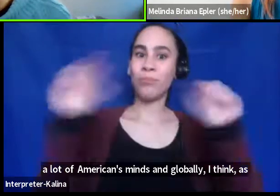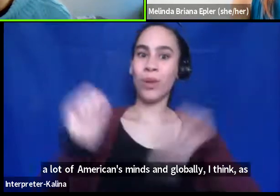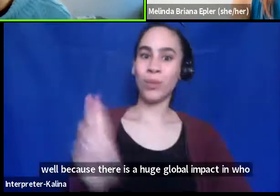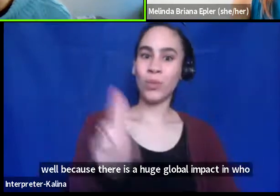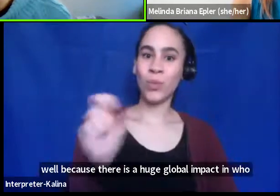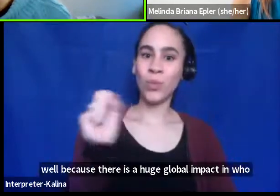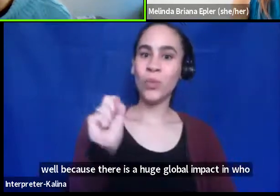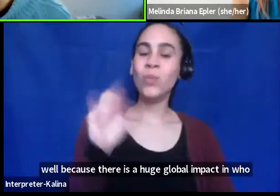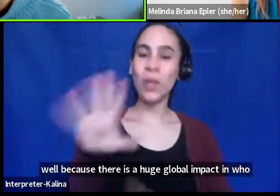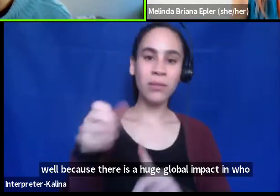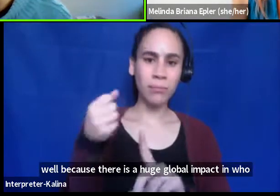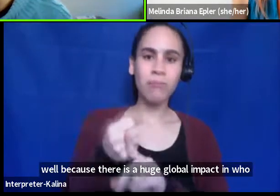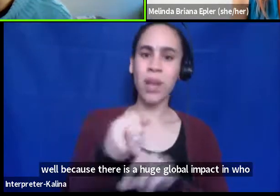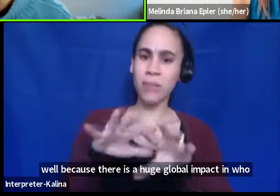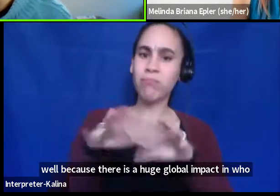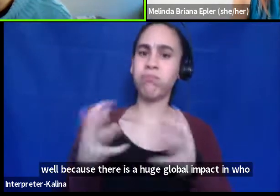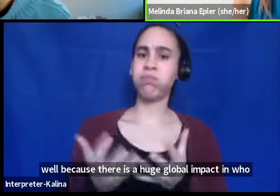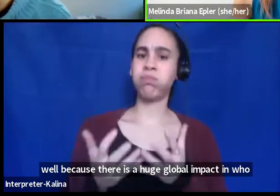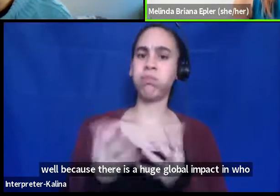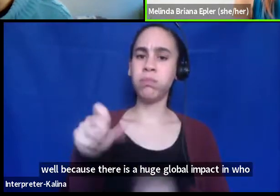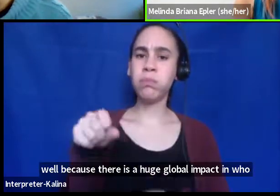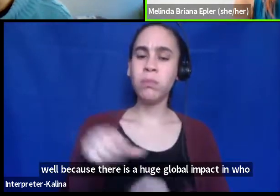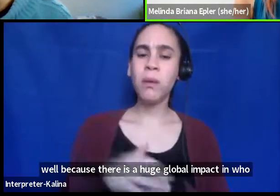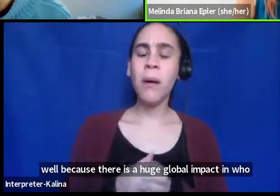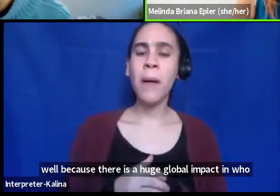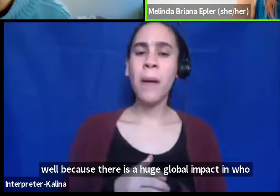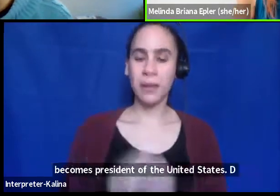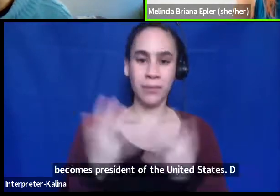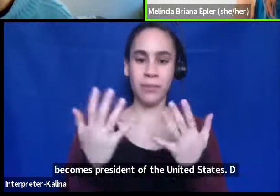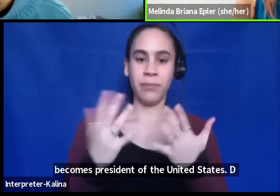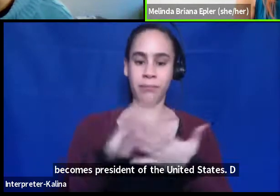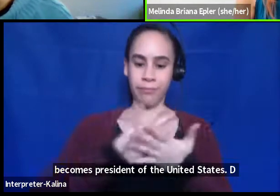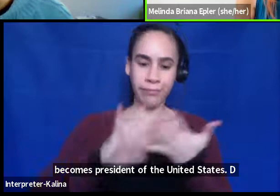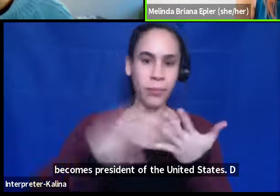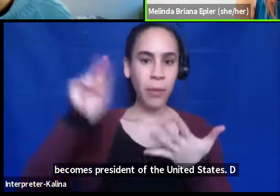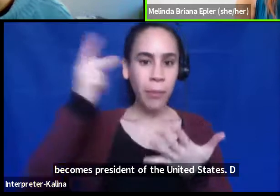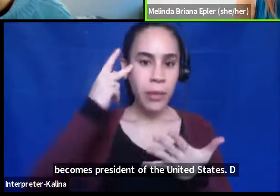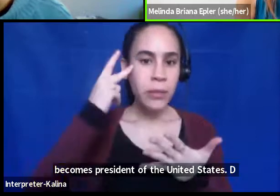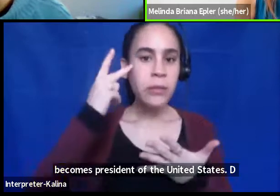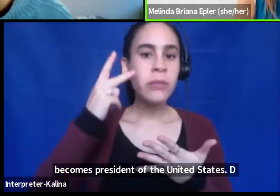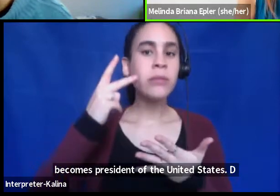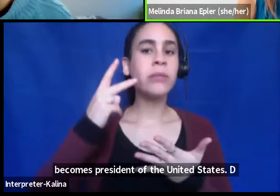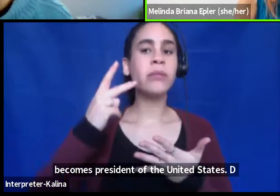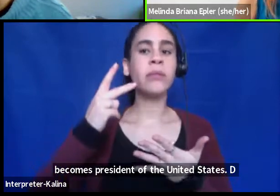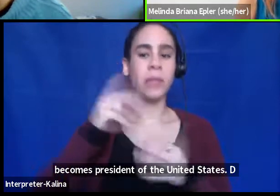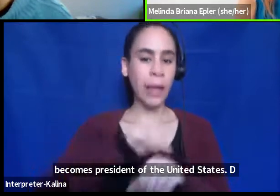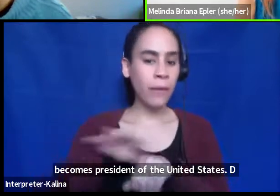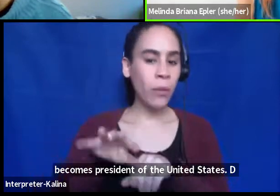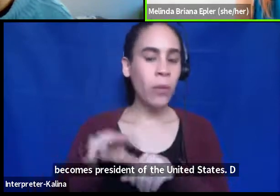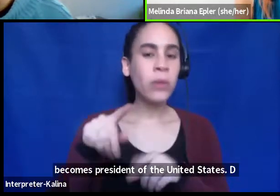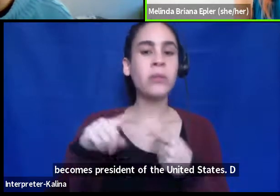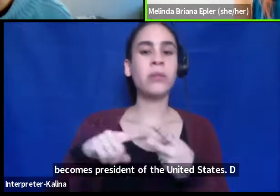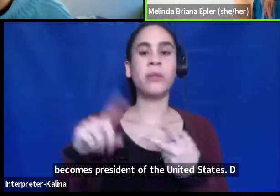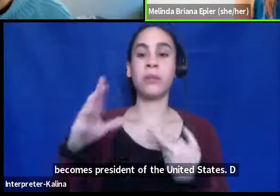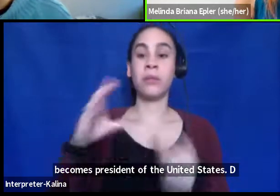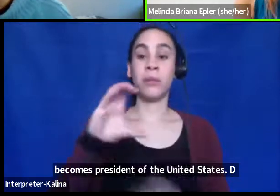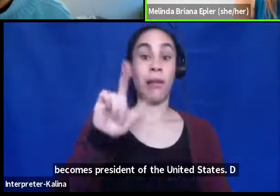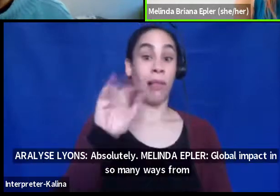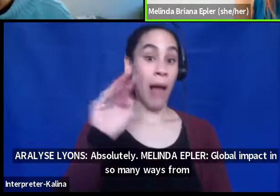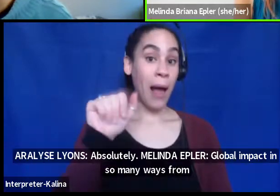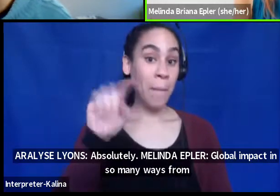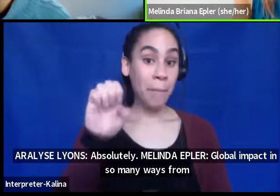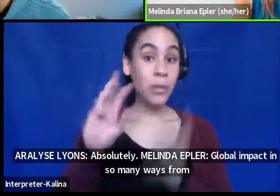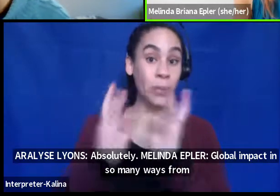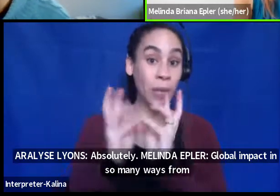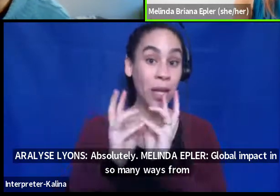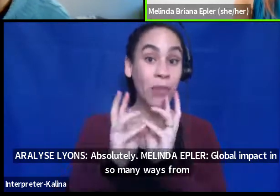absolutely, global impact in so many ways, from politics to climate